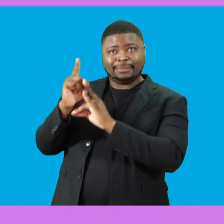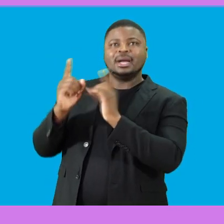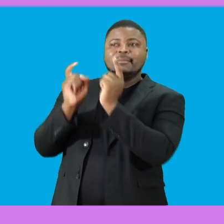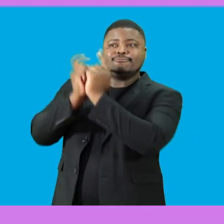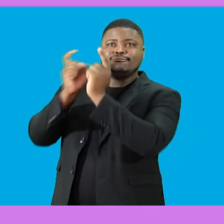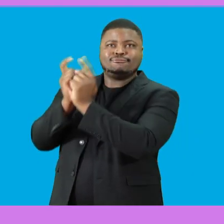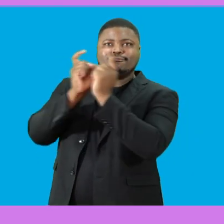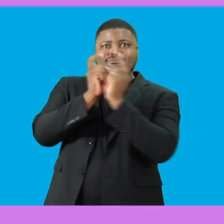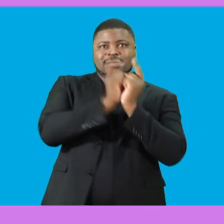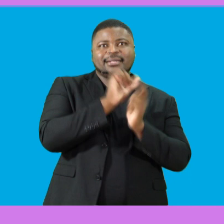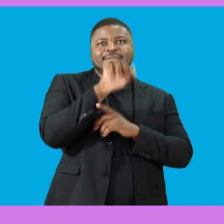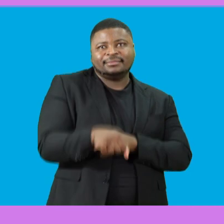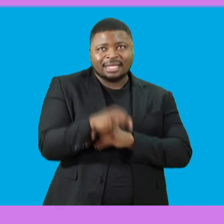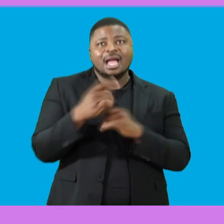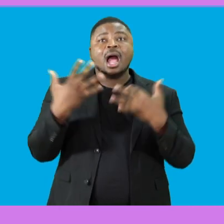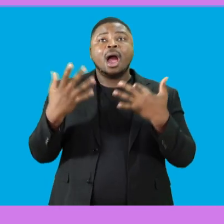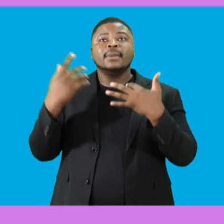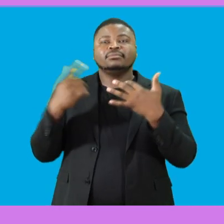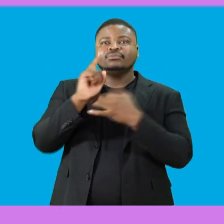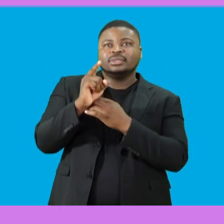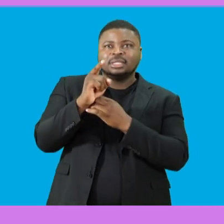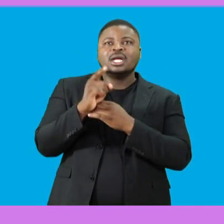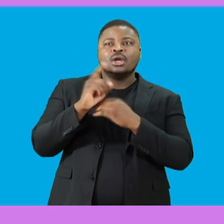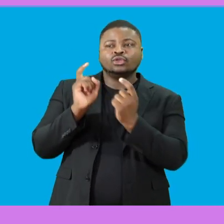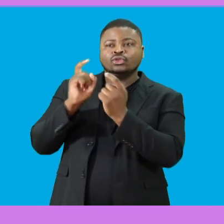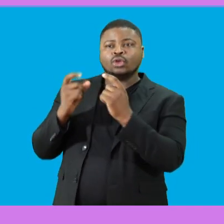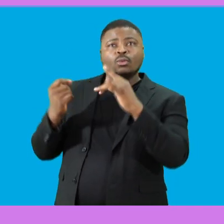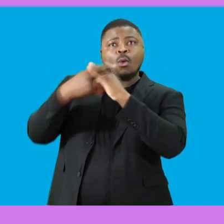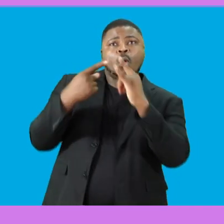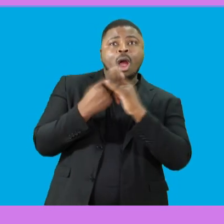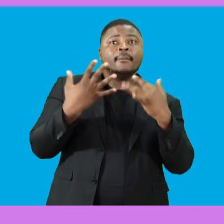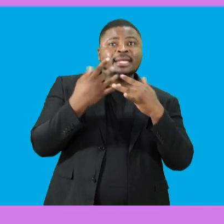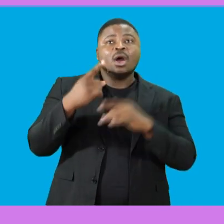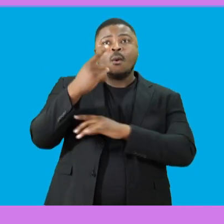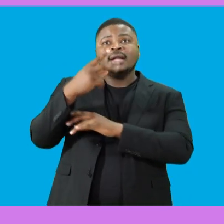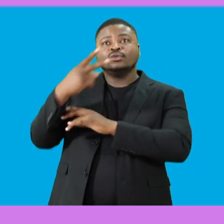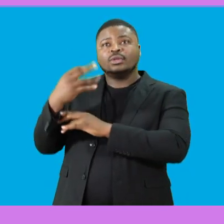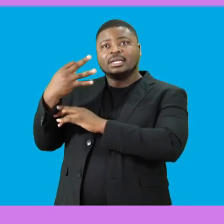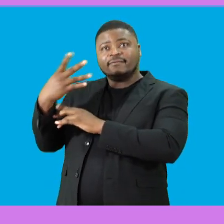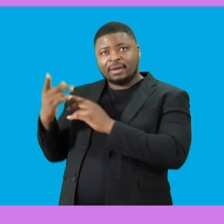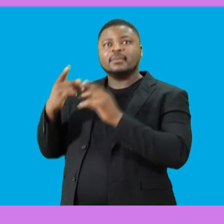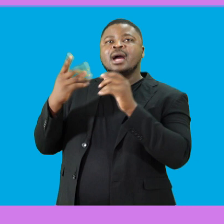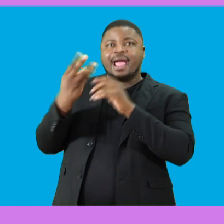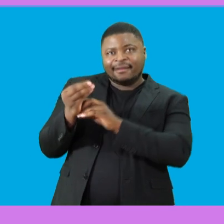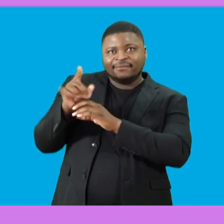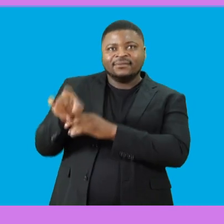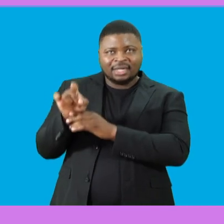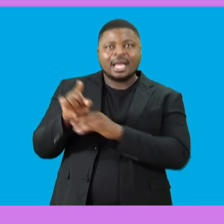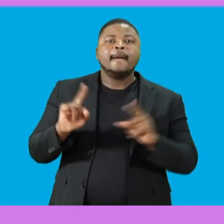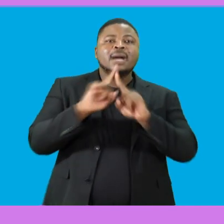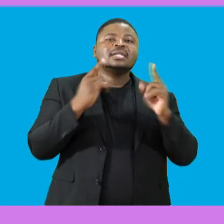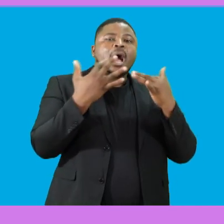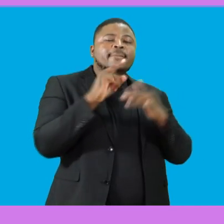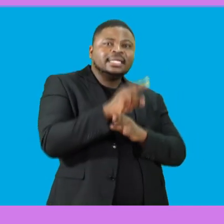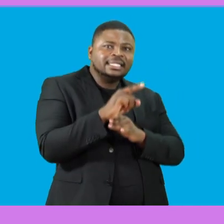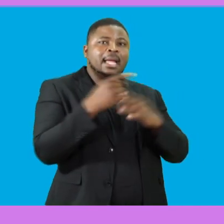is a record of all the number of goals that were scored in all the matches played. How many matches did the soccer team play? So we have to count all